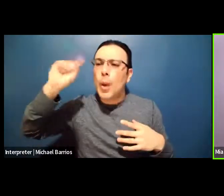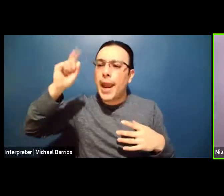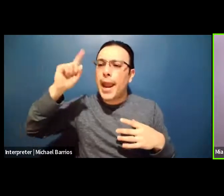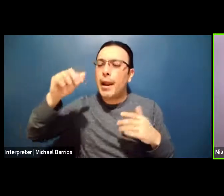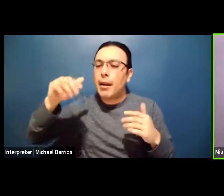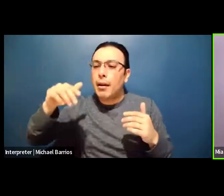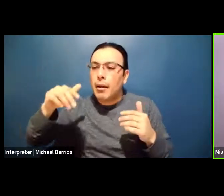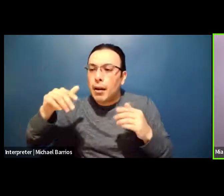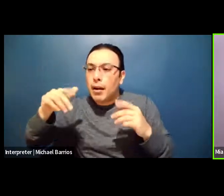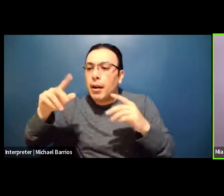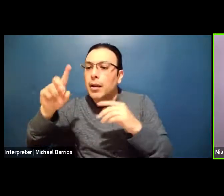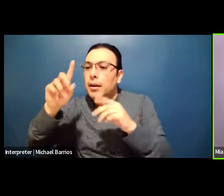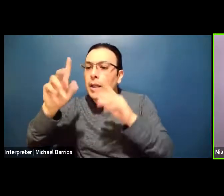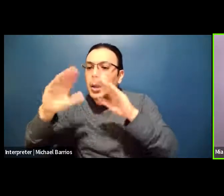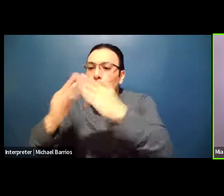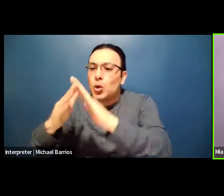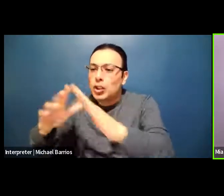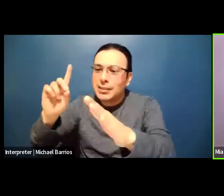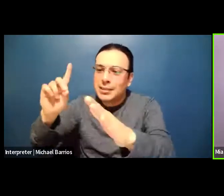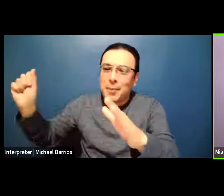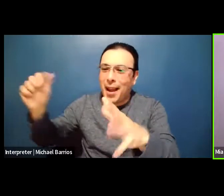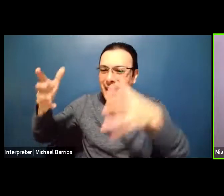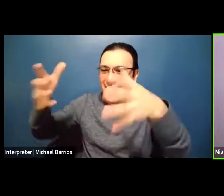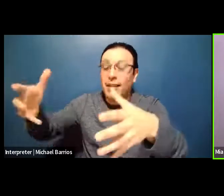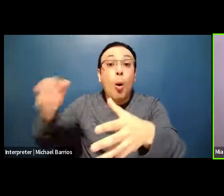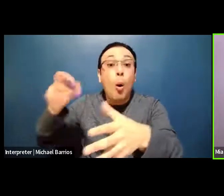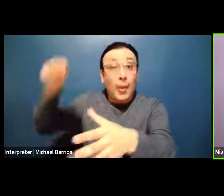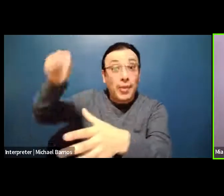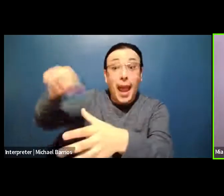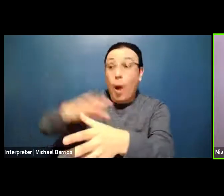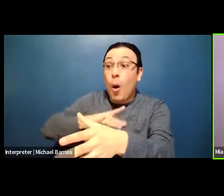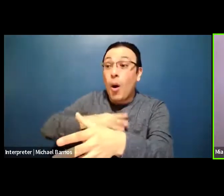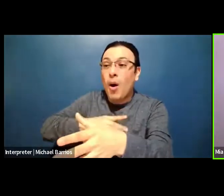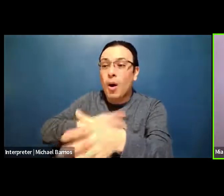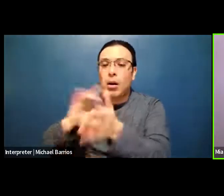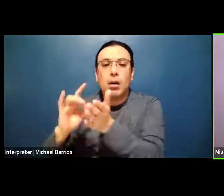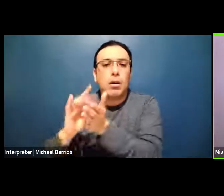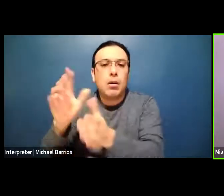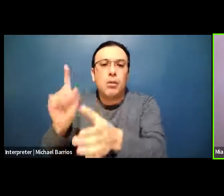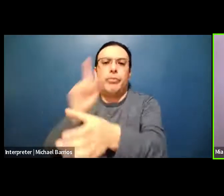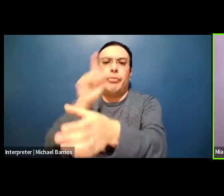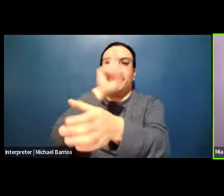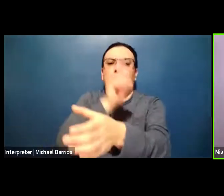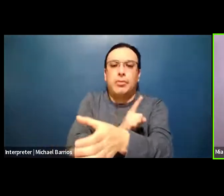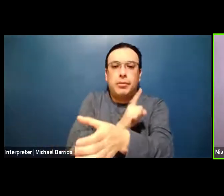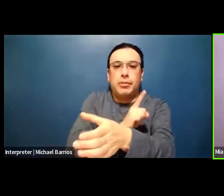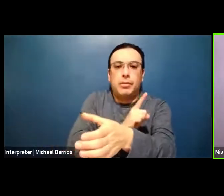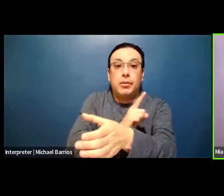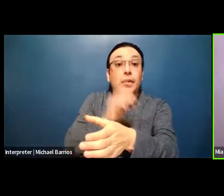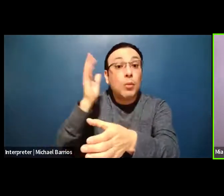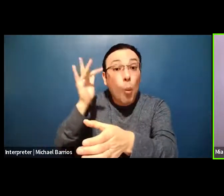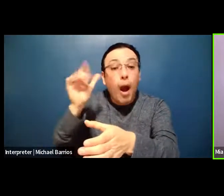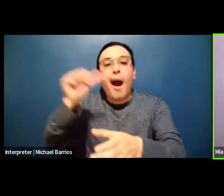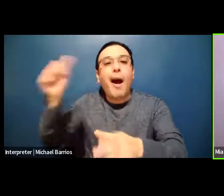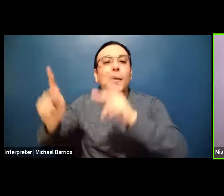have been ostracized from those very communities, often pushed out by other disabled people. When